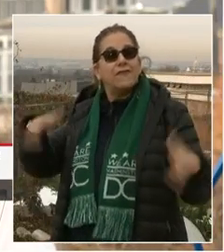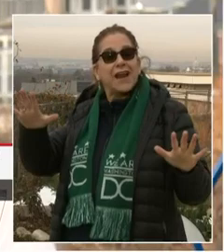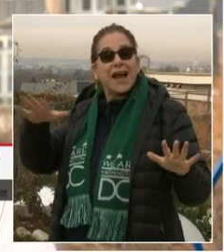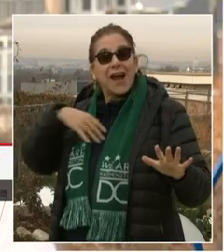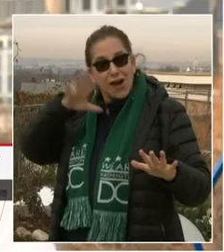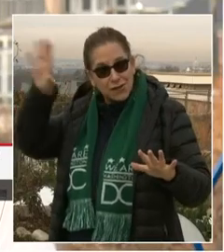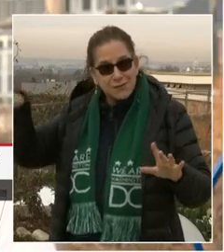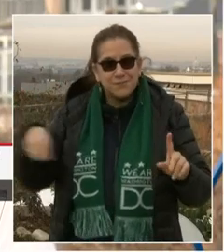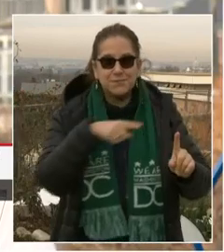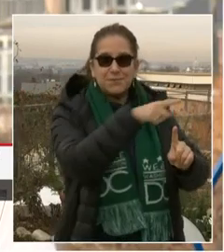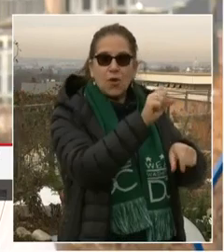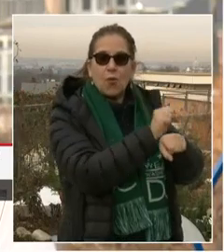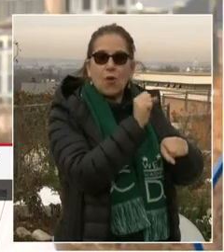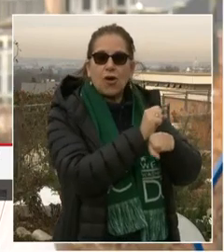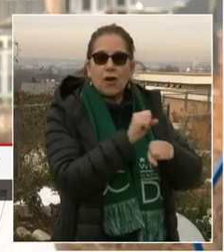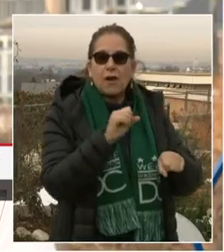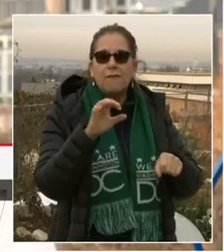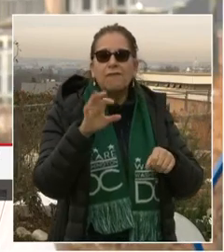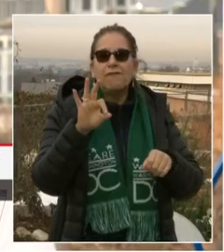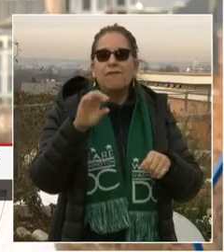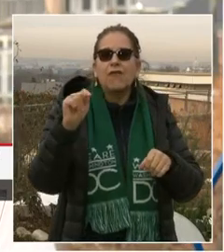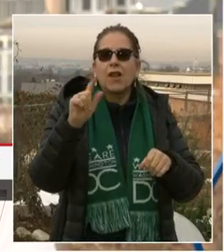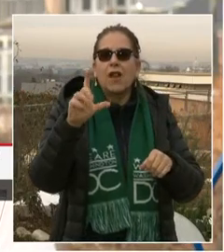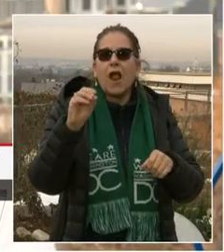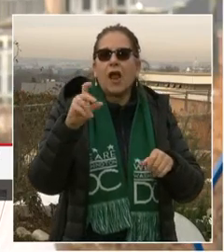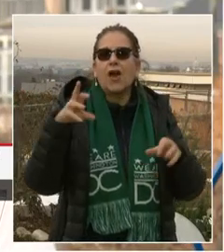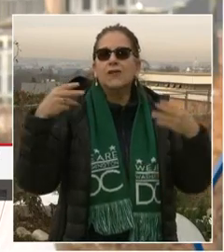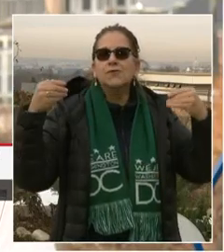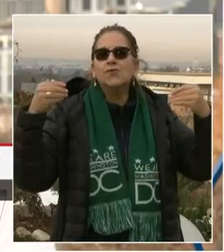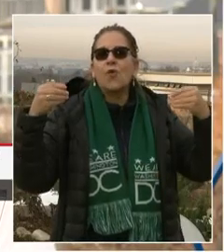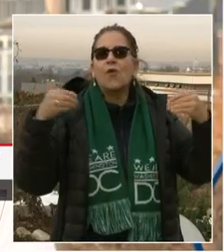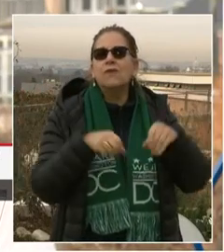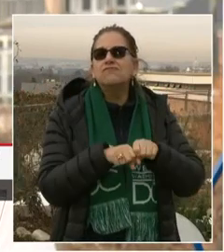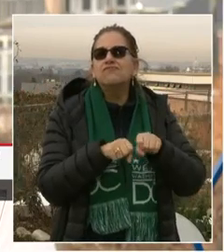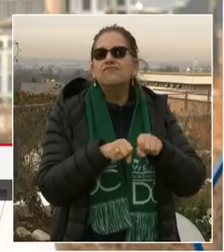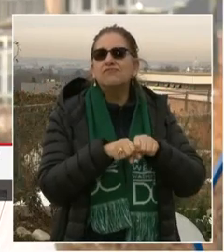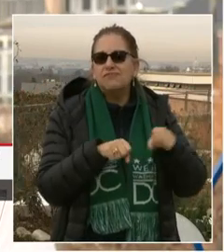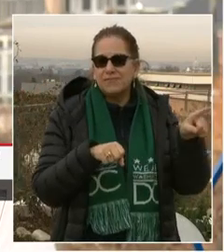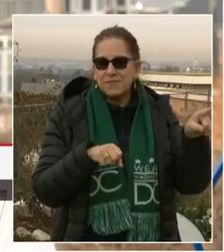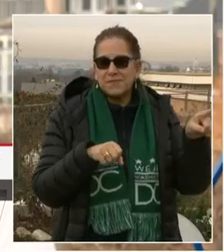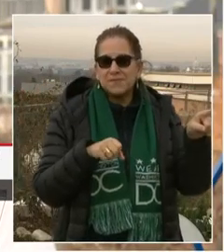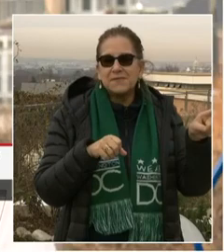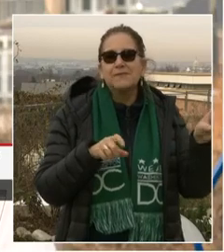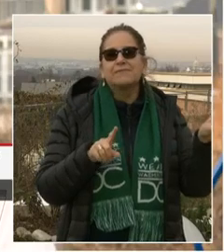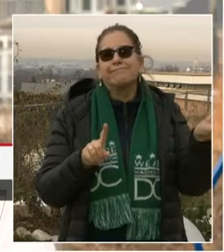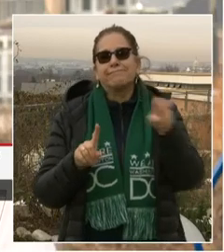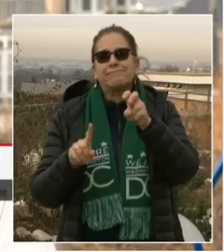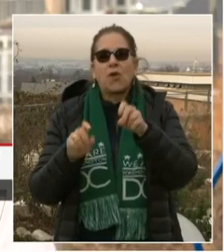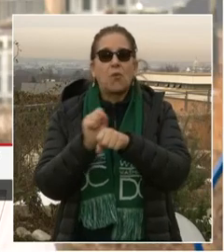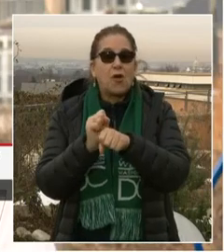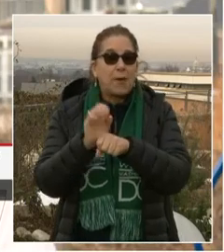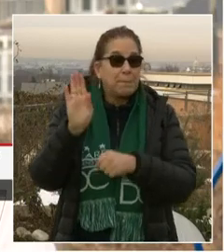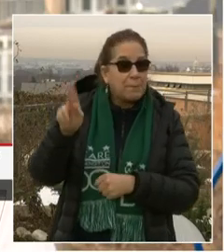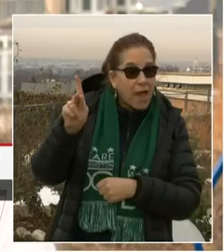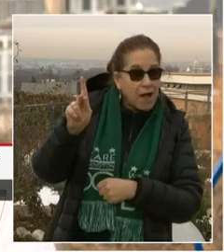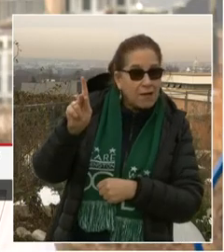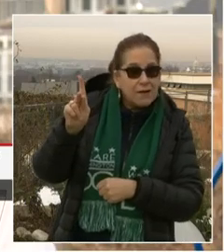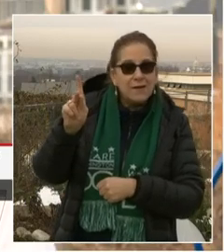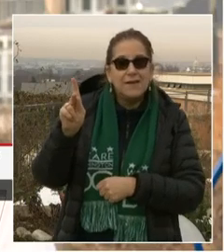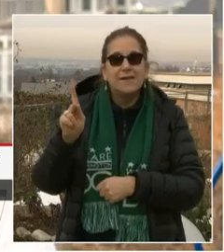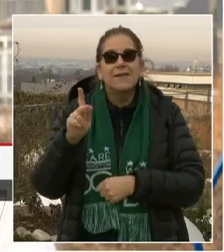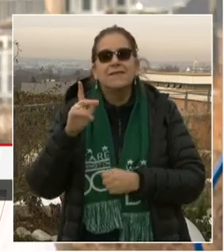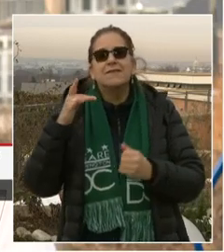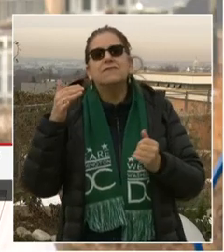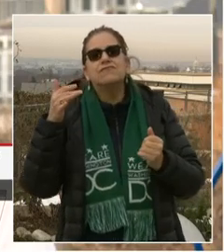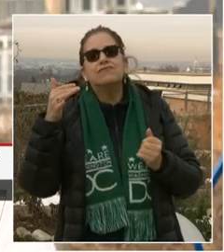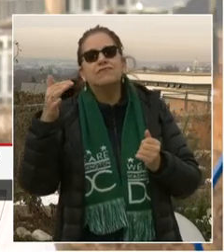to be a professional cosmetologist. I went to cosmetology school and got my license in D.C. and in Maryland. I worked